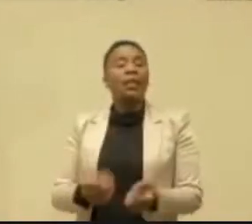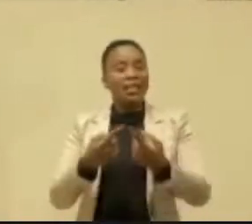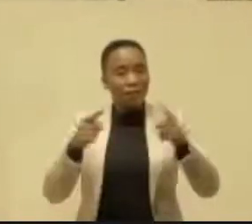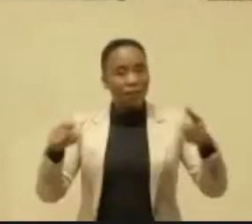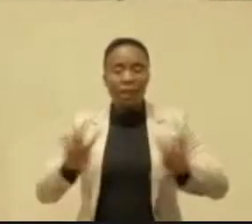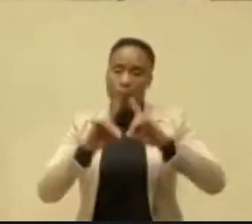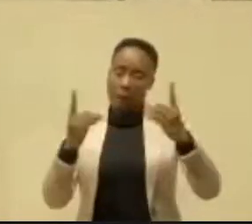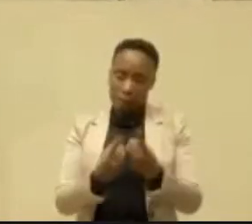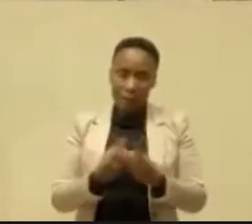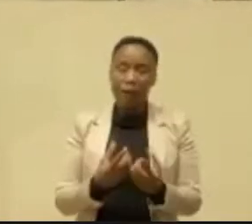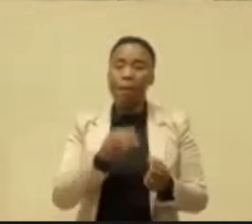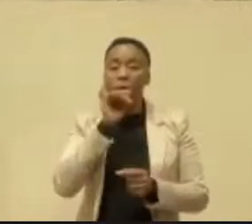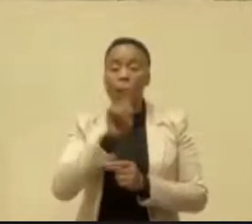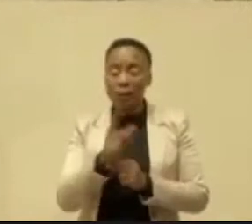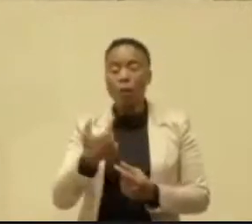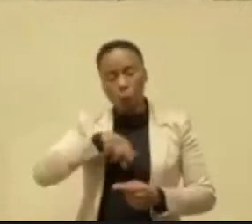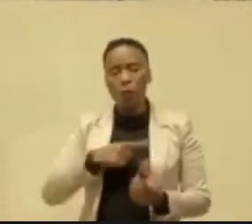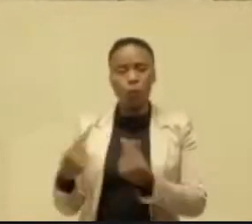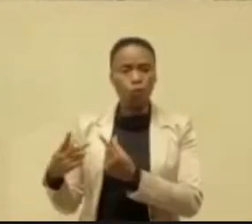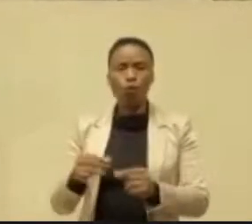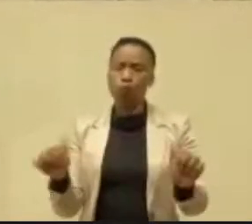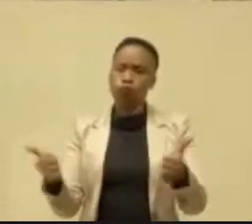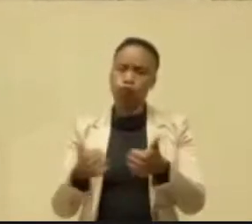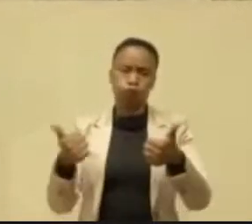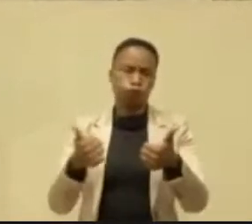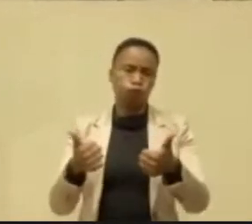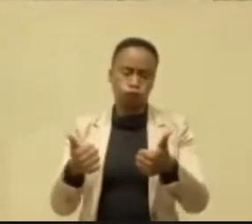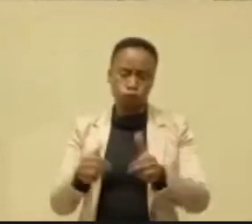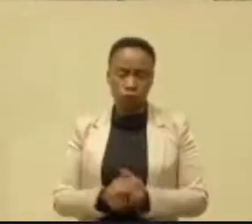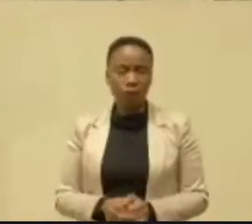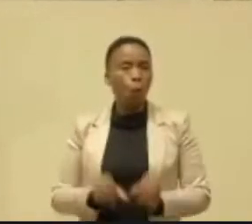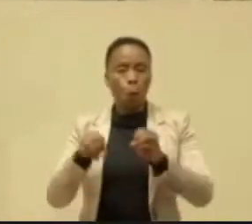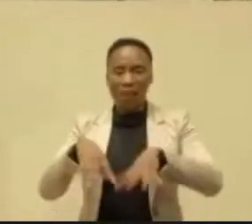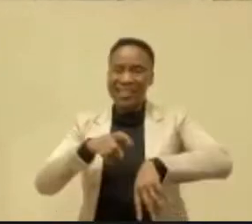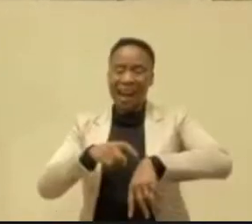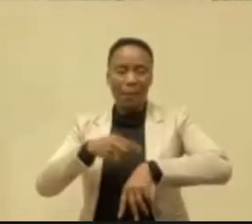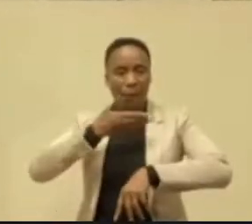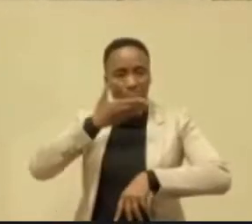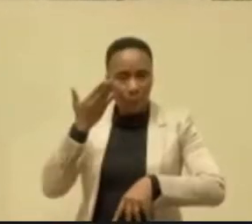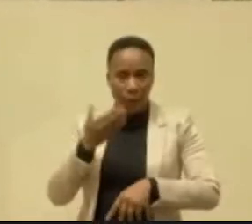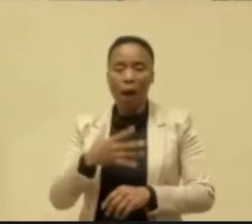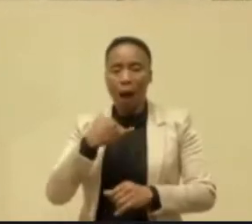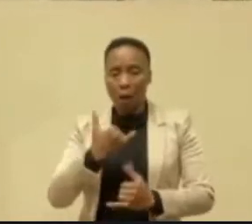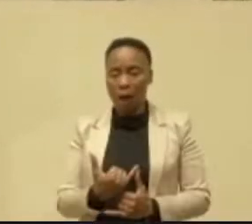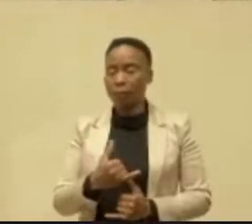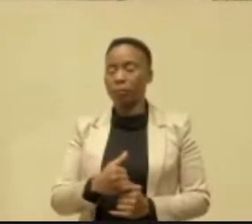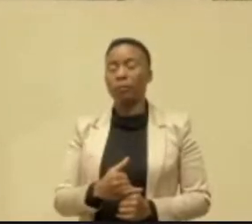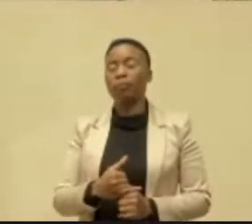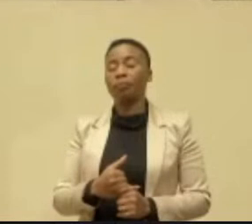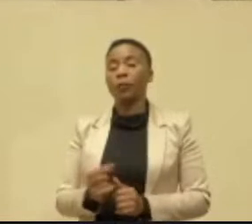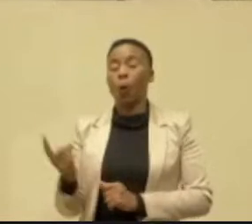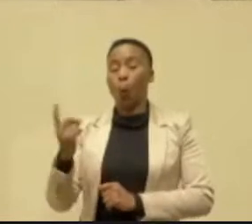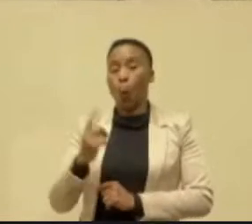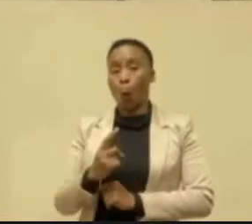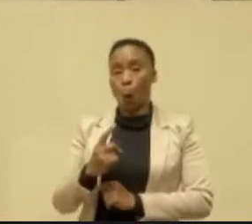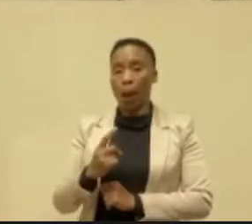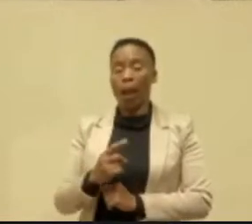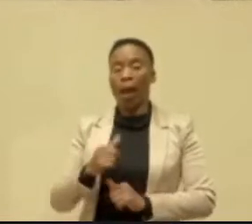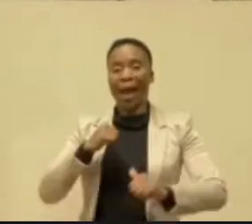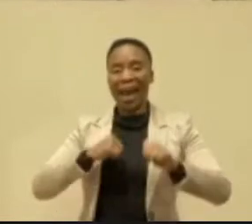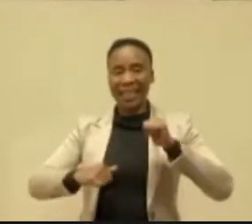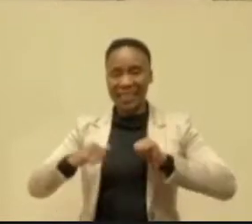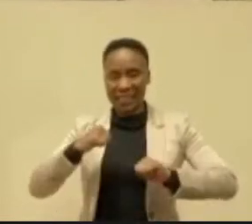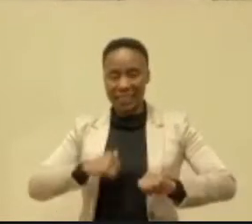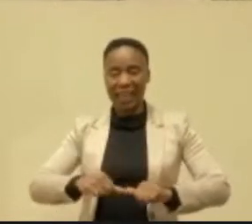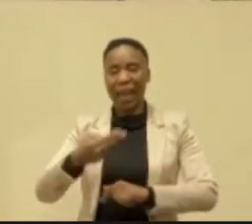doing well in corporate governance without wasting any time i'm going to call on the acting